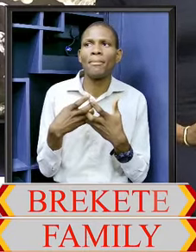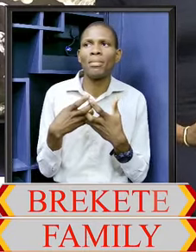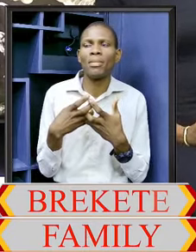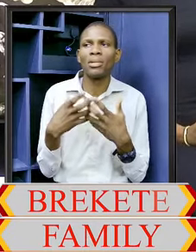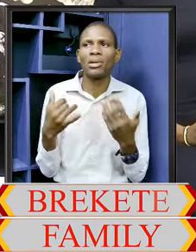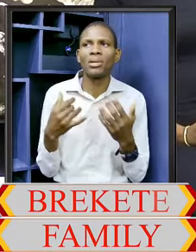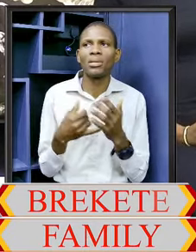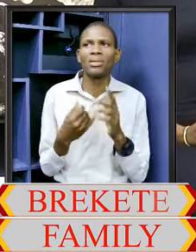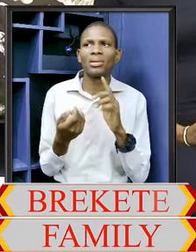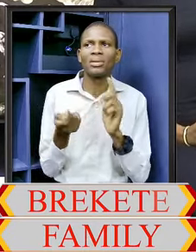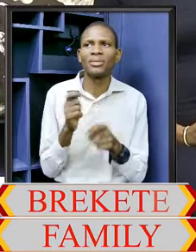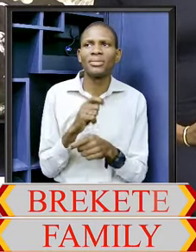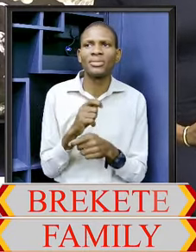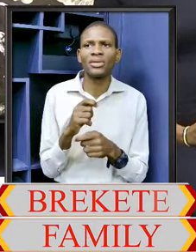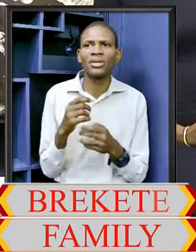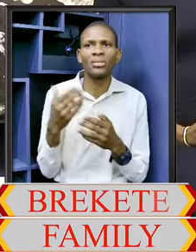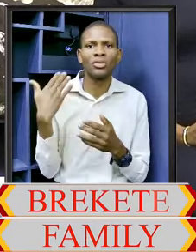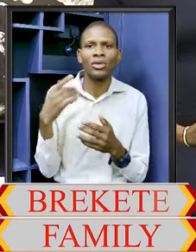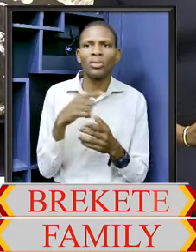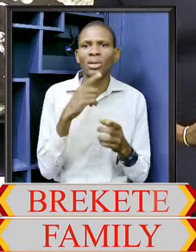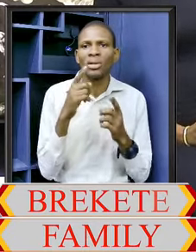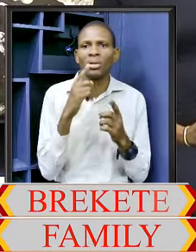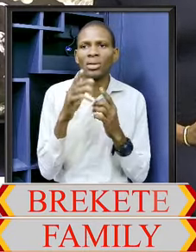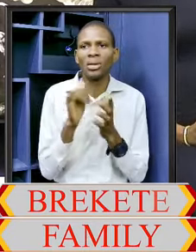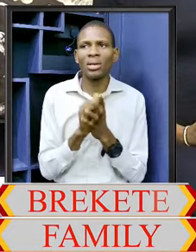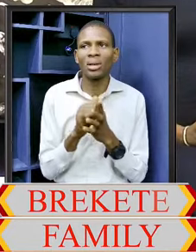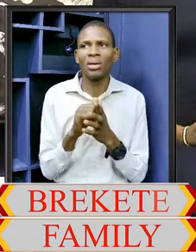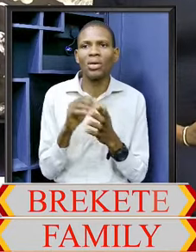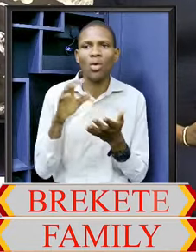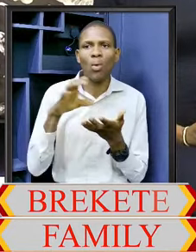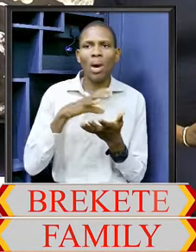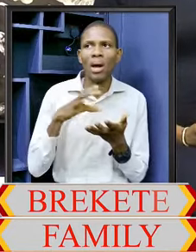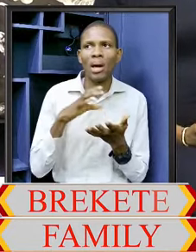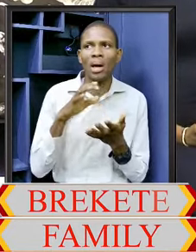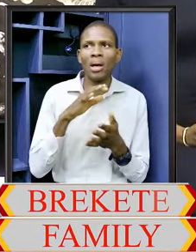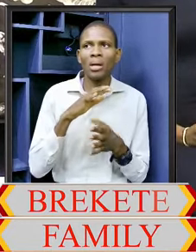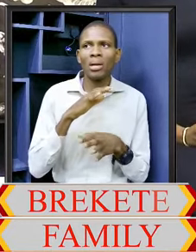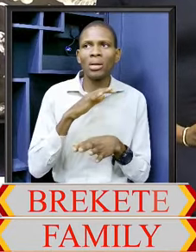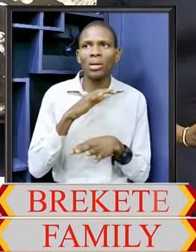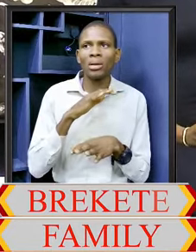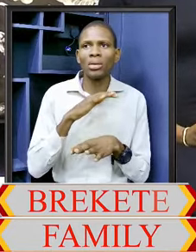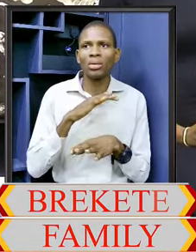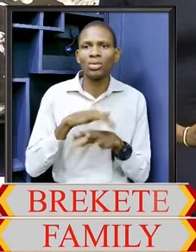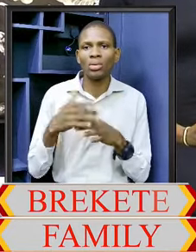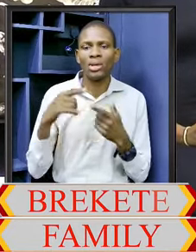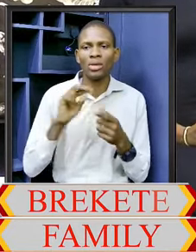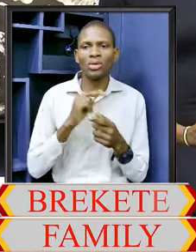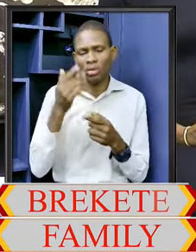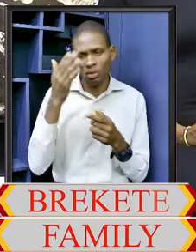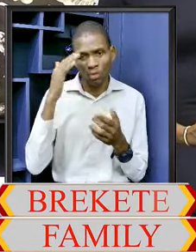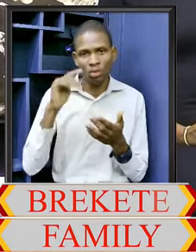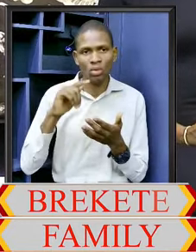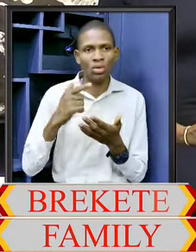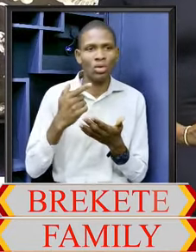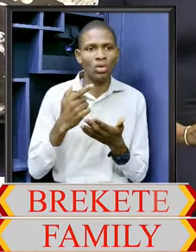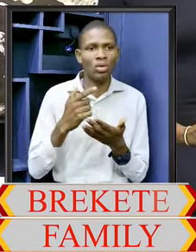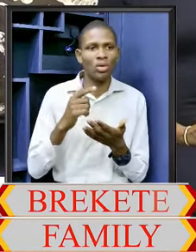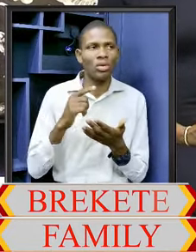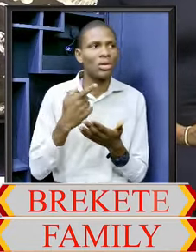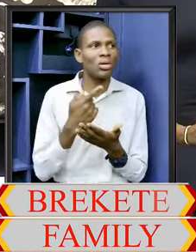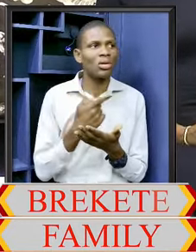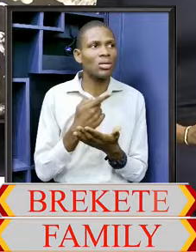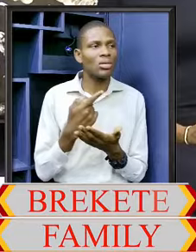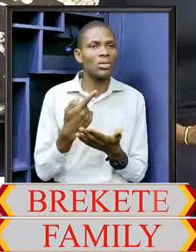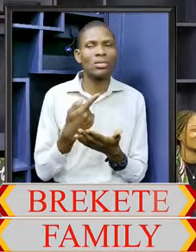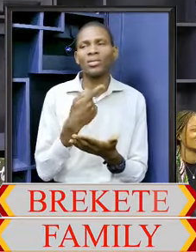it don't change. Now, before we talk, say, choir, no let us know graduate. You don't change. Even though some of them